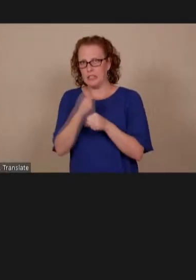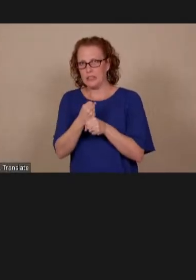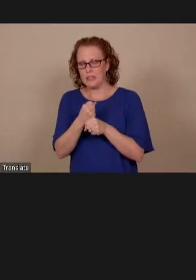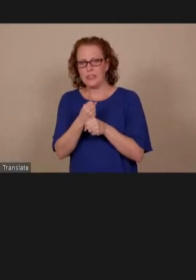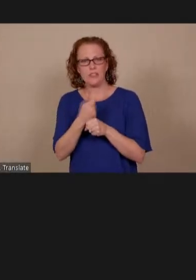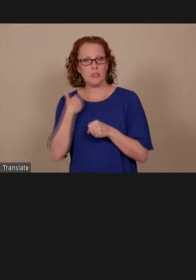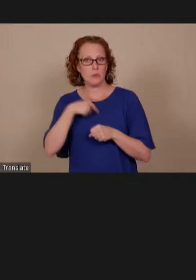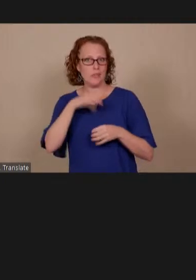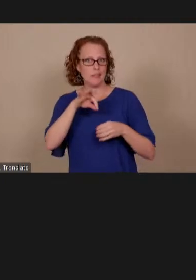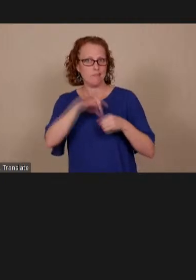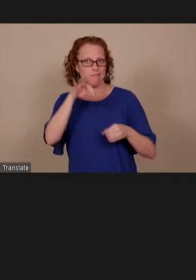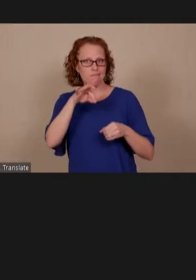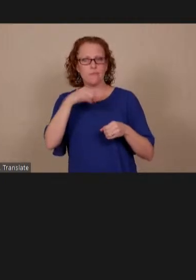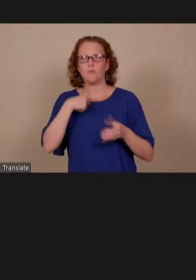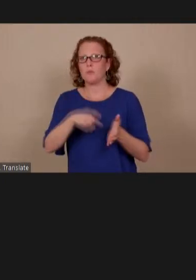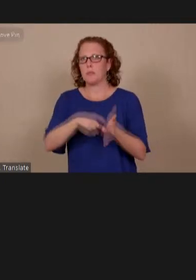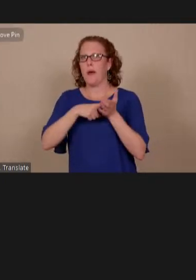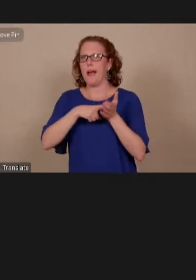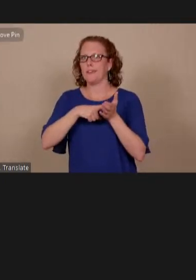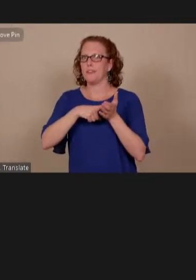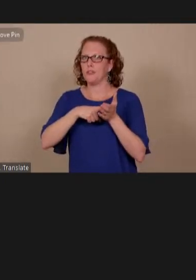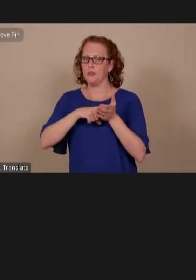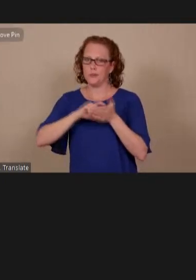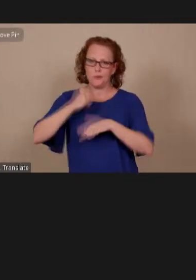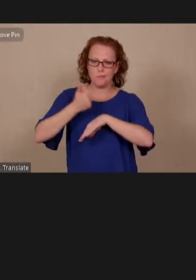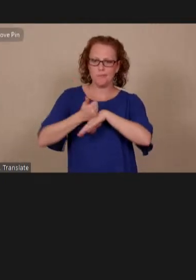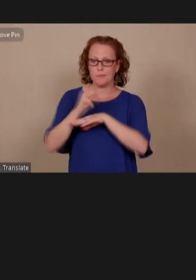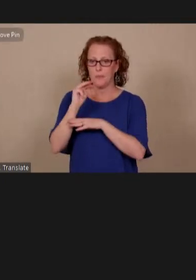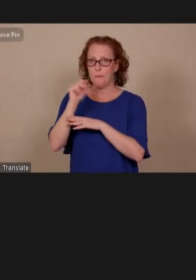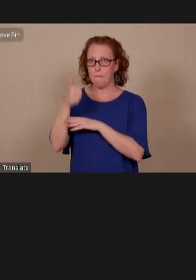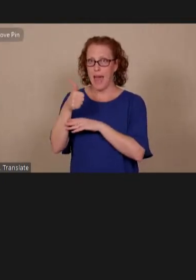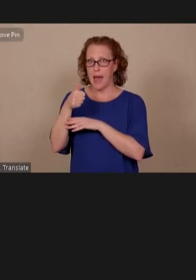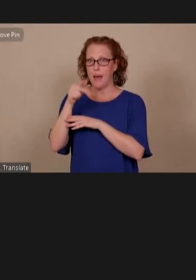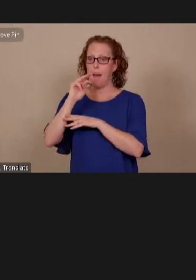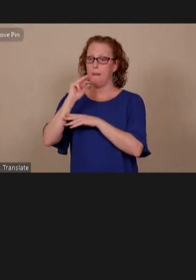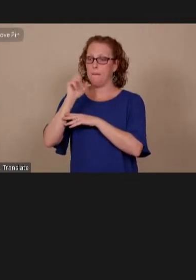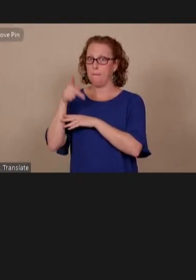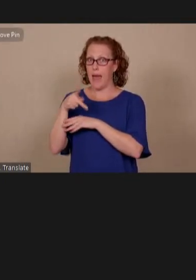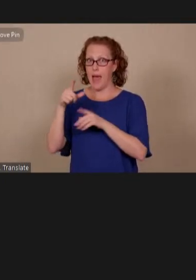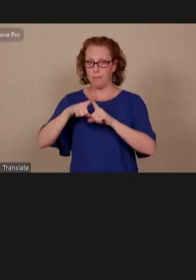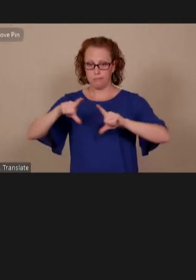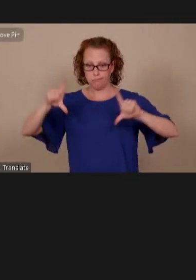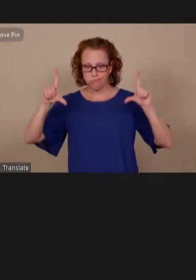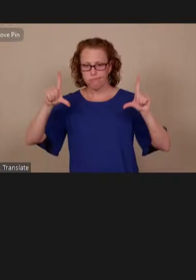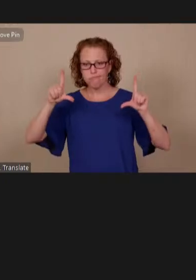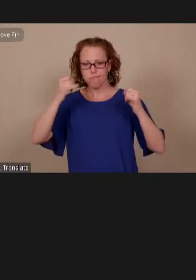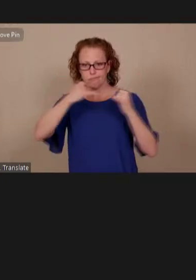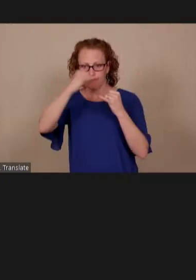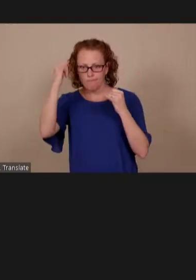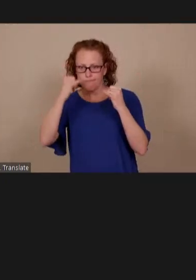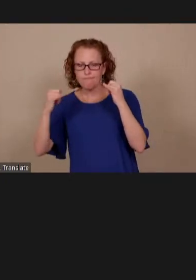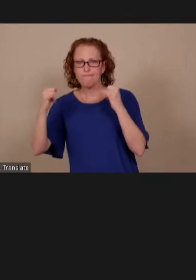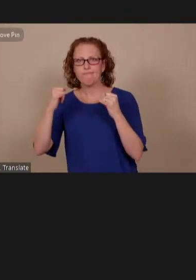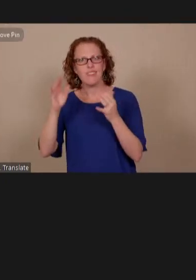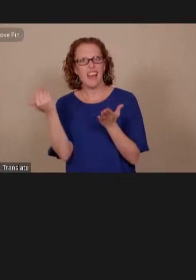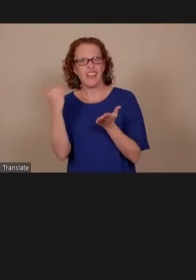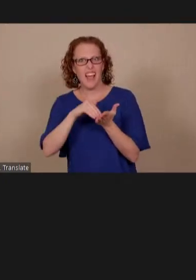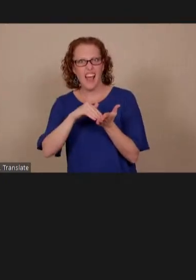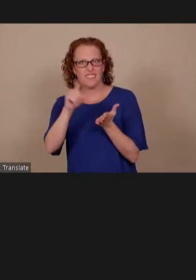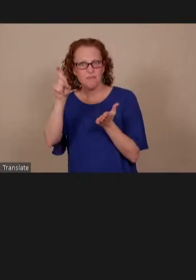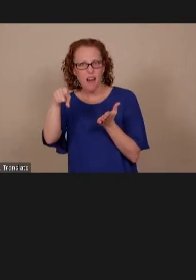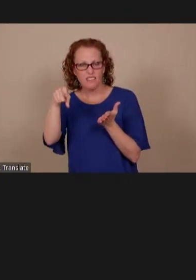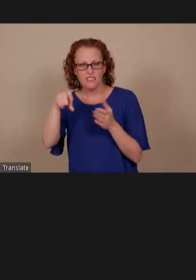to redraw their map boundaries. And we have been retained by the City of Vacaville to serve as your demographer and